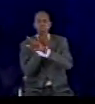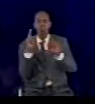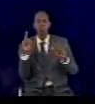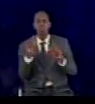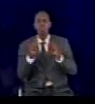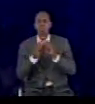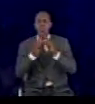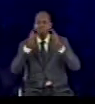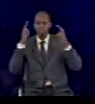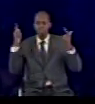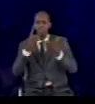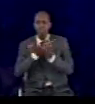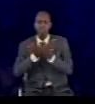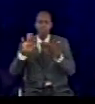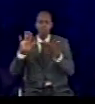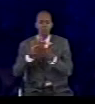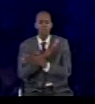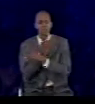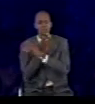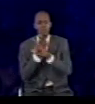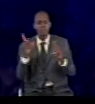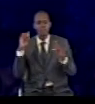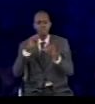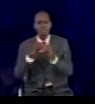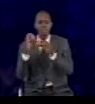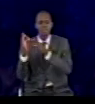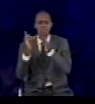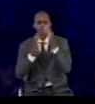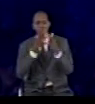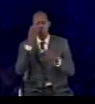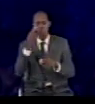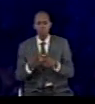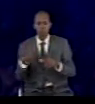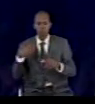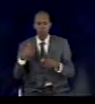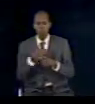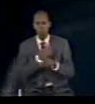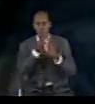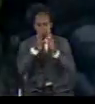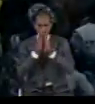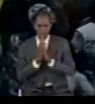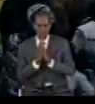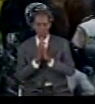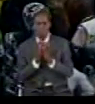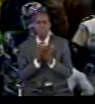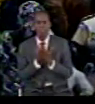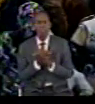divine deliverance in jesus name we pray